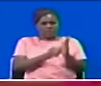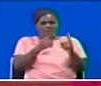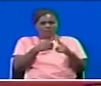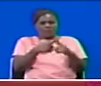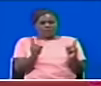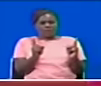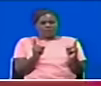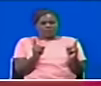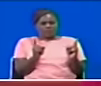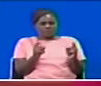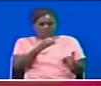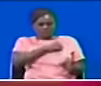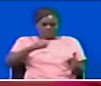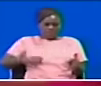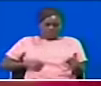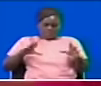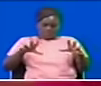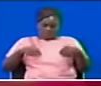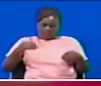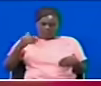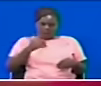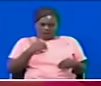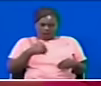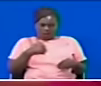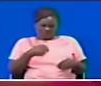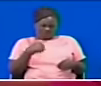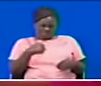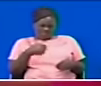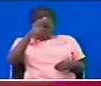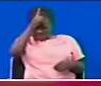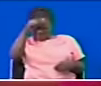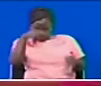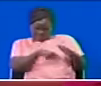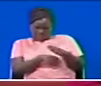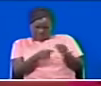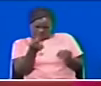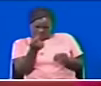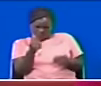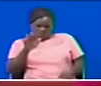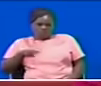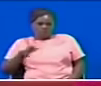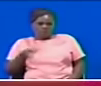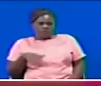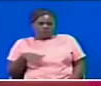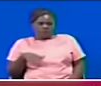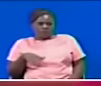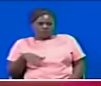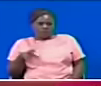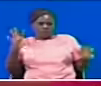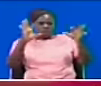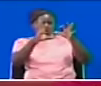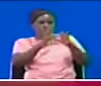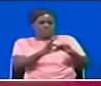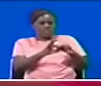don't know, Senator might agree or disagree, but there has been, there is a feeling on the ground that fewer women are actually even connected to